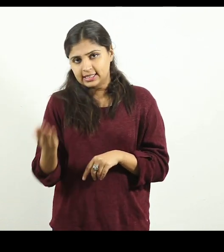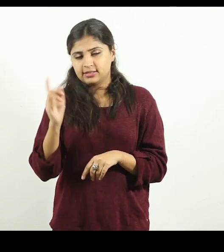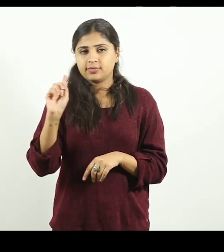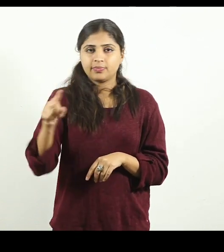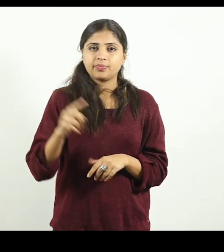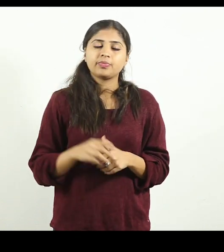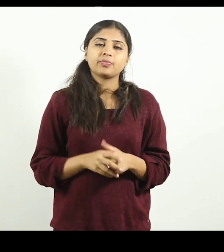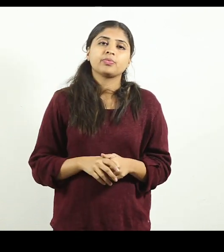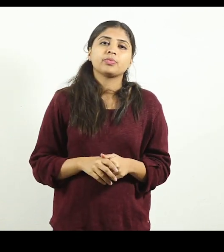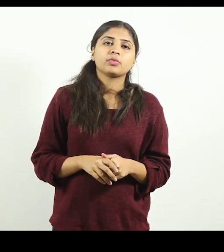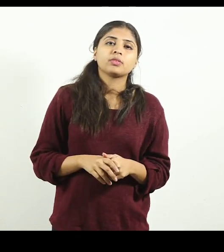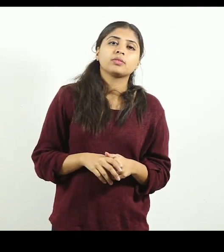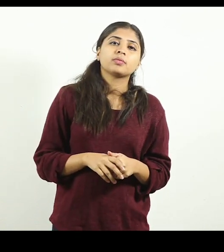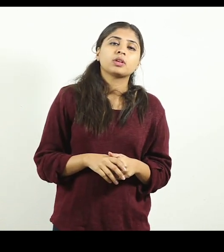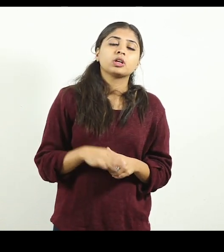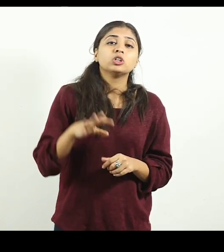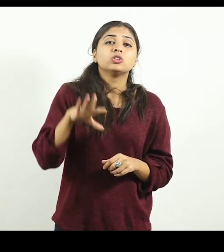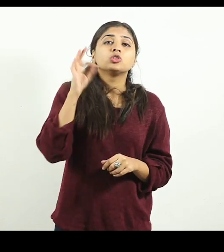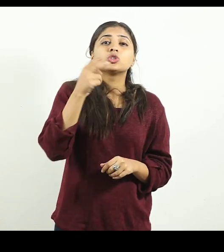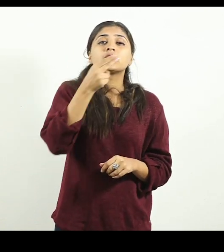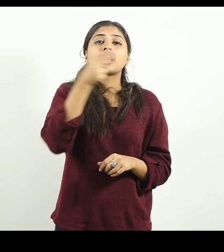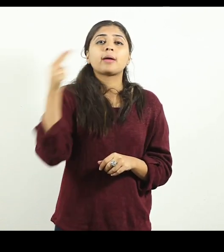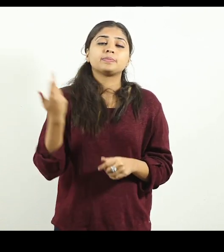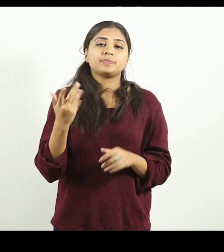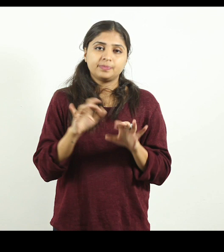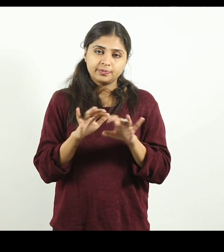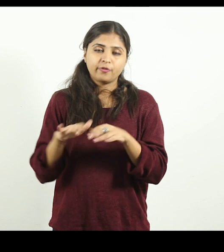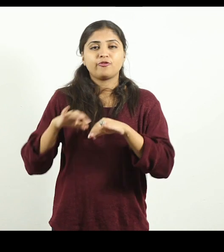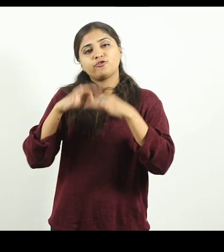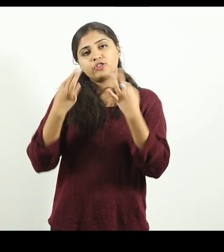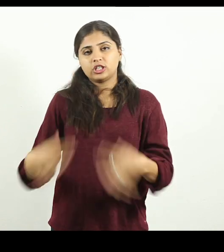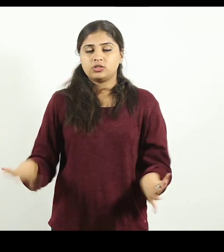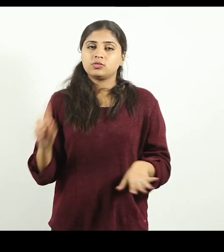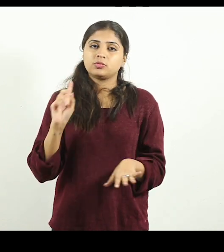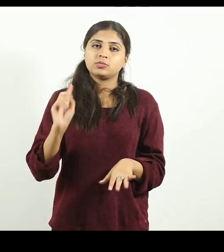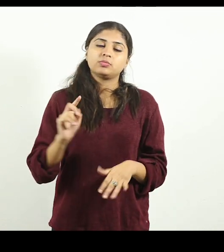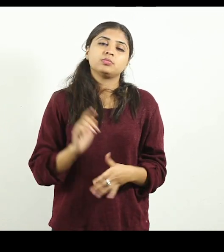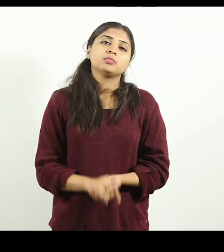Next. Choose the name to your form and click Finish.